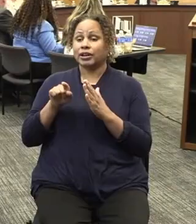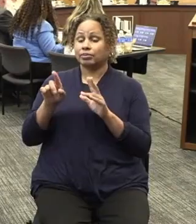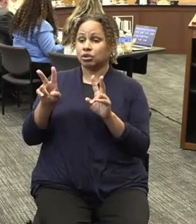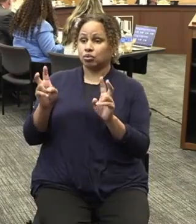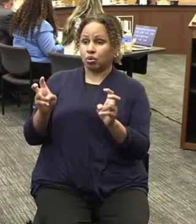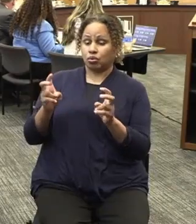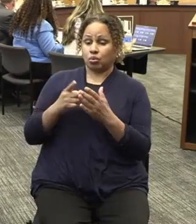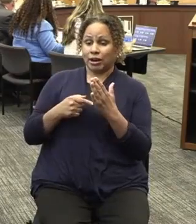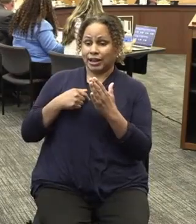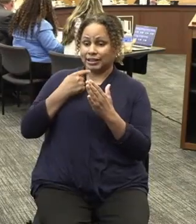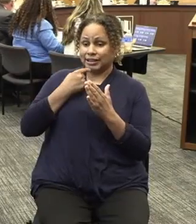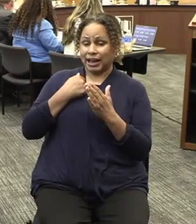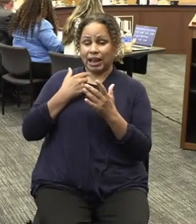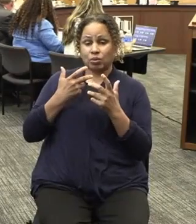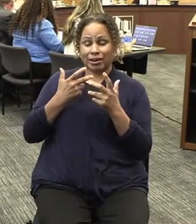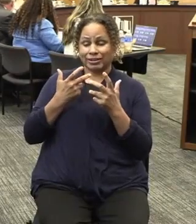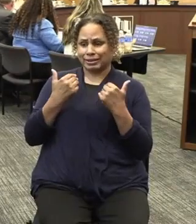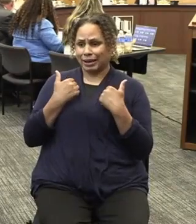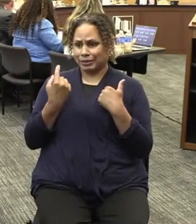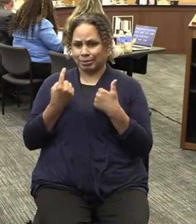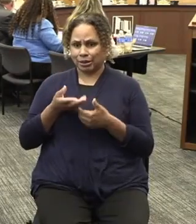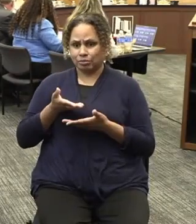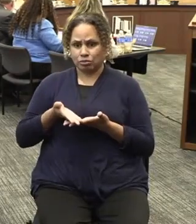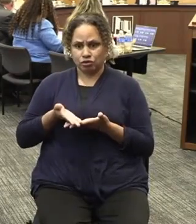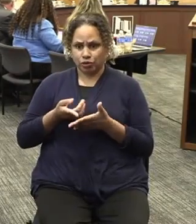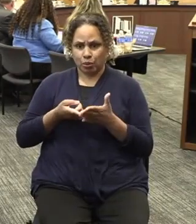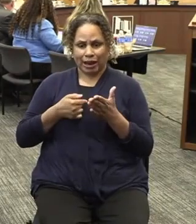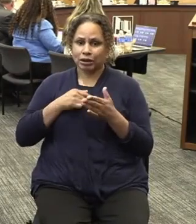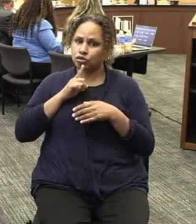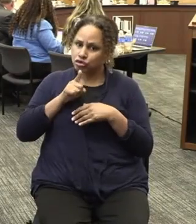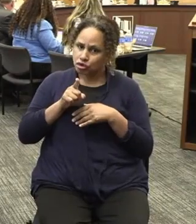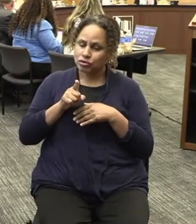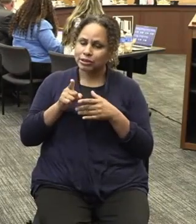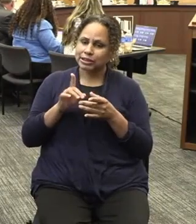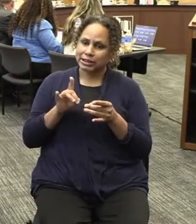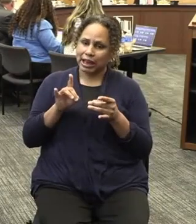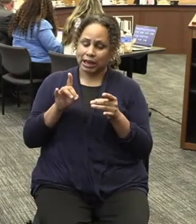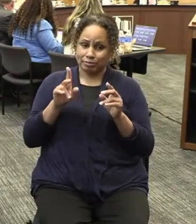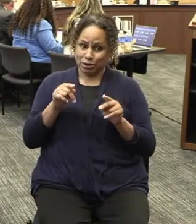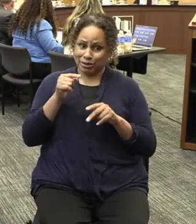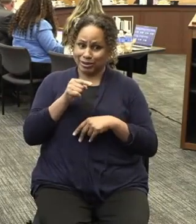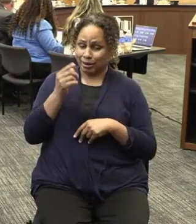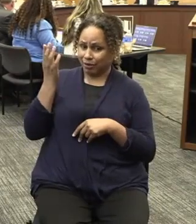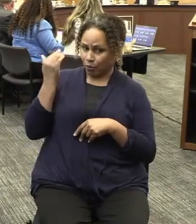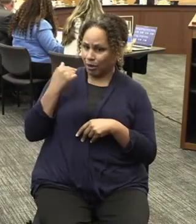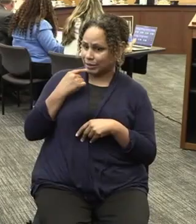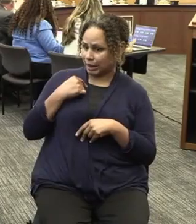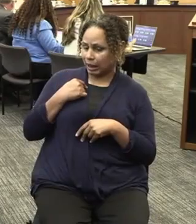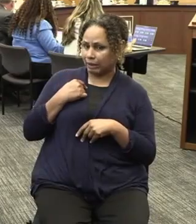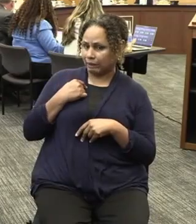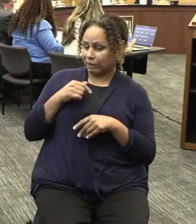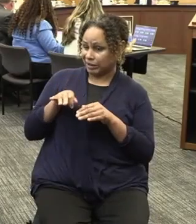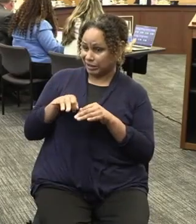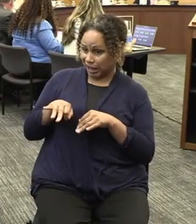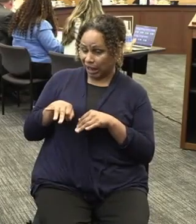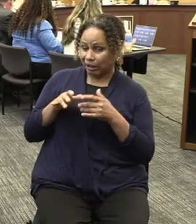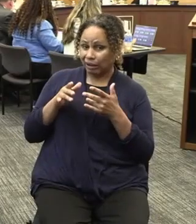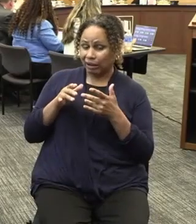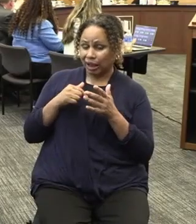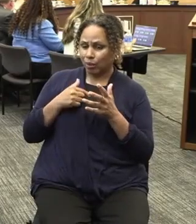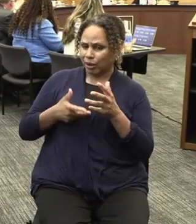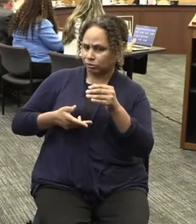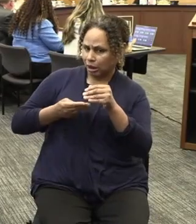like to at least have something that shows what I didn't say, that someone said that I did say. I'd like to have this put into it.